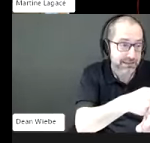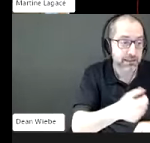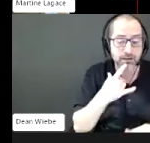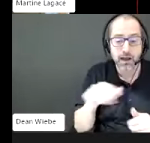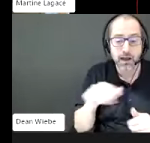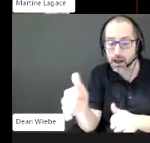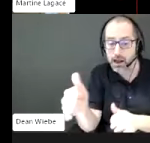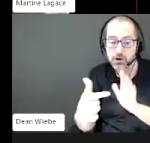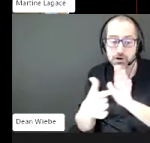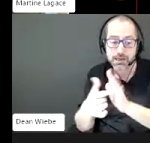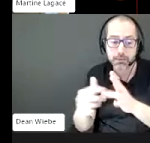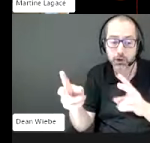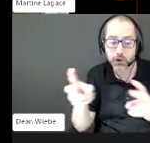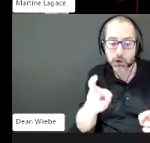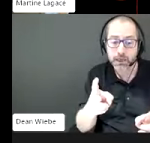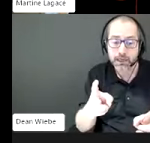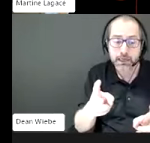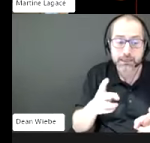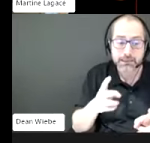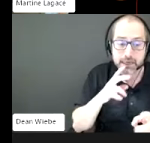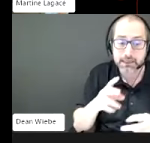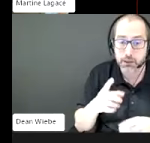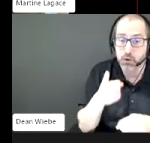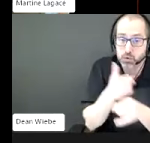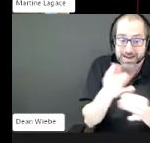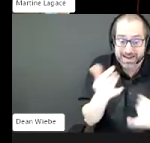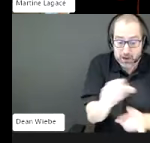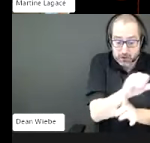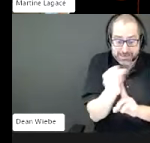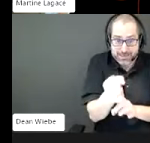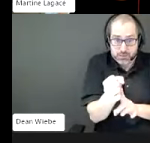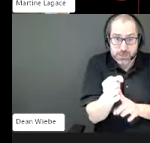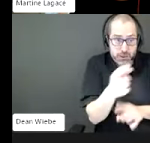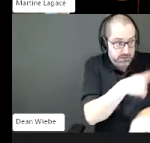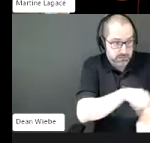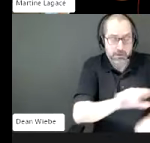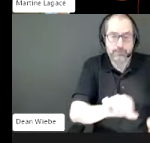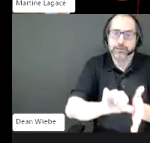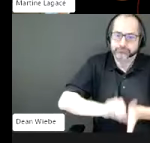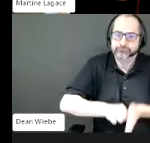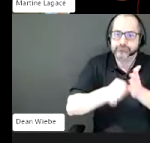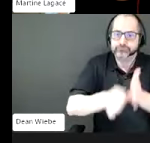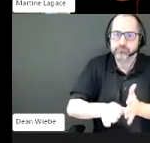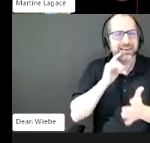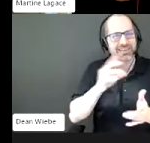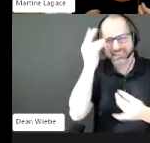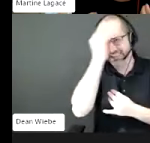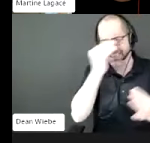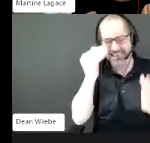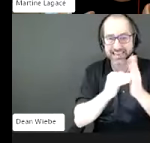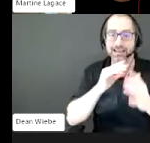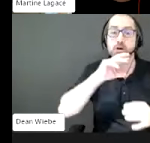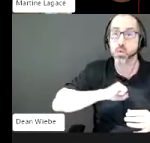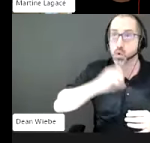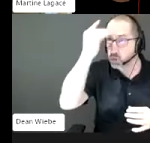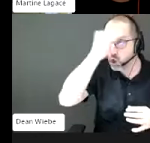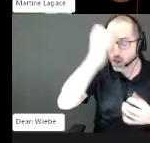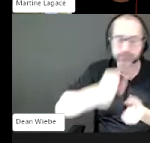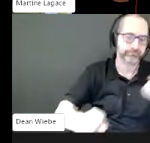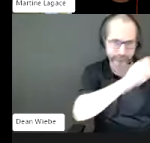article. The current situation has highlighted the need to rethink the status and role of older persons in our society and to specifically address